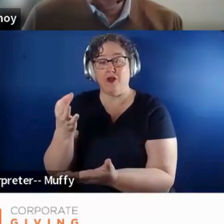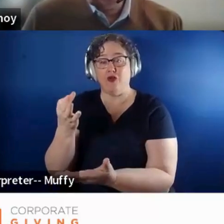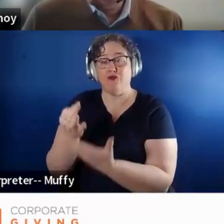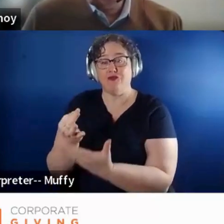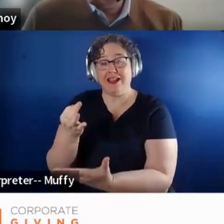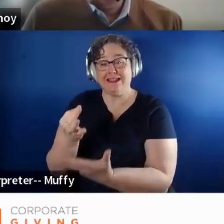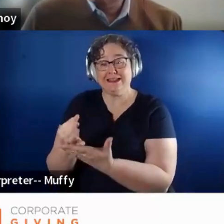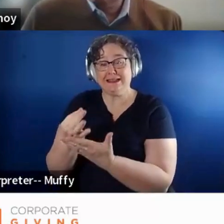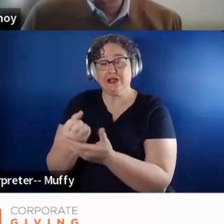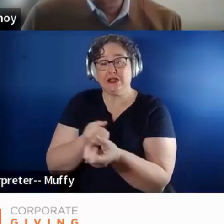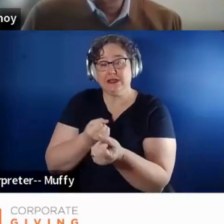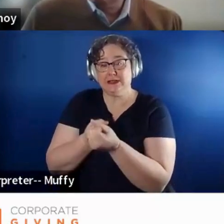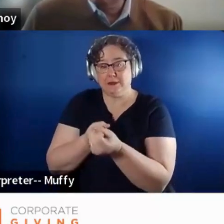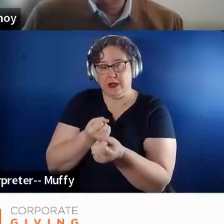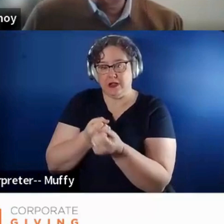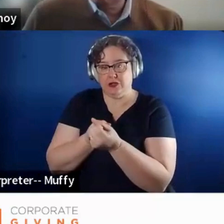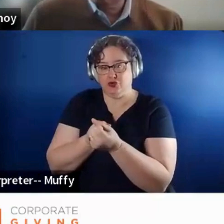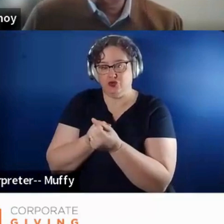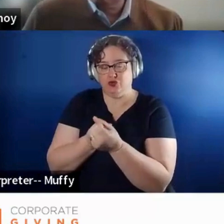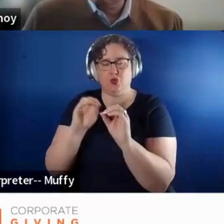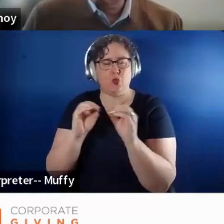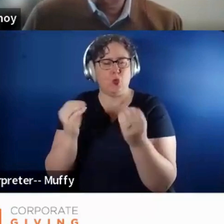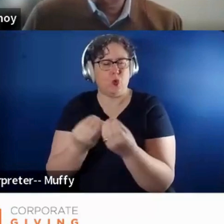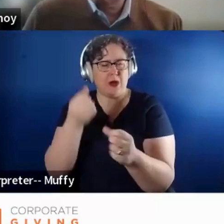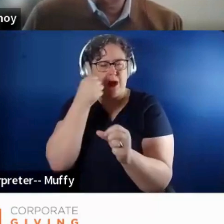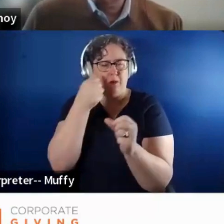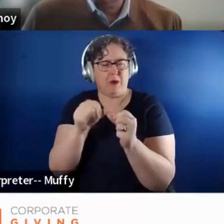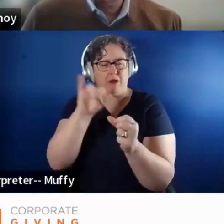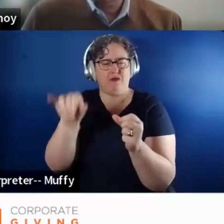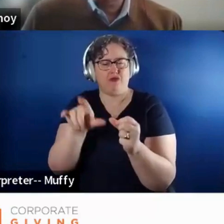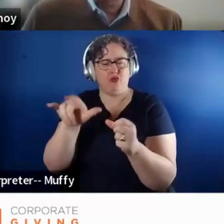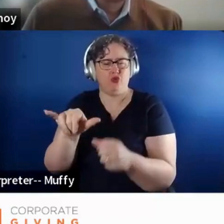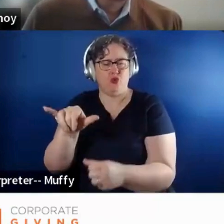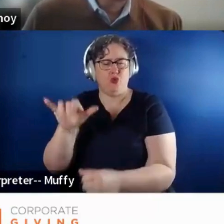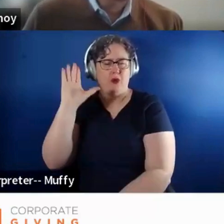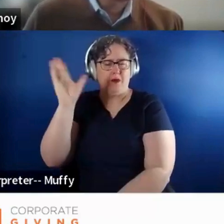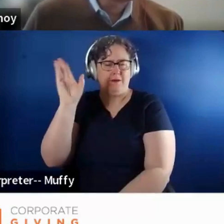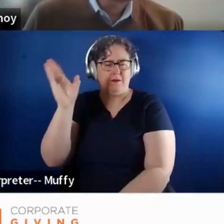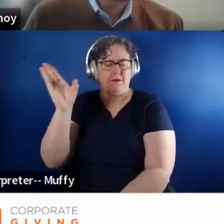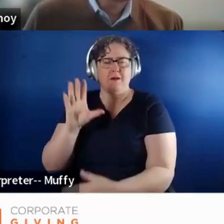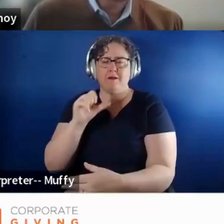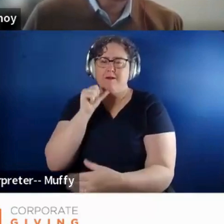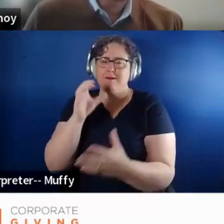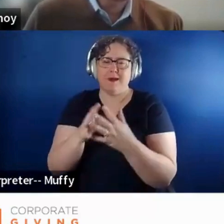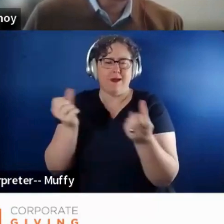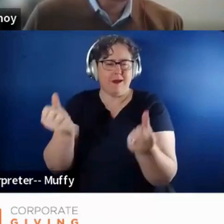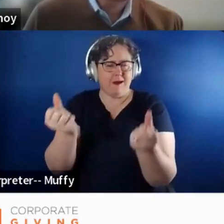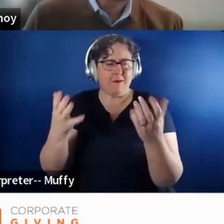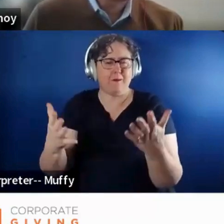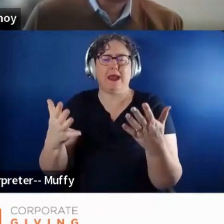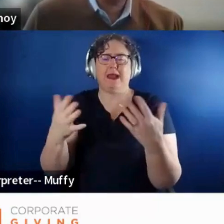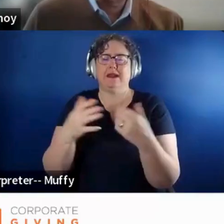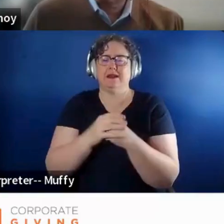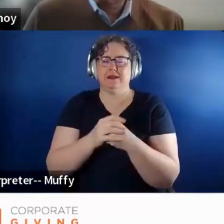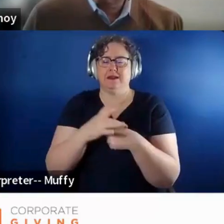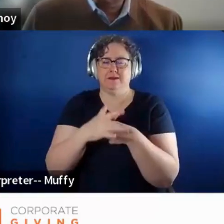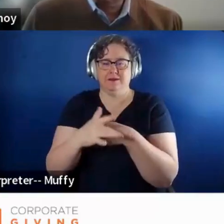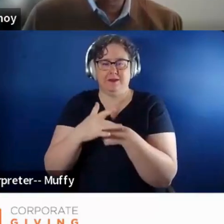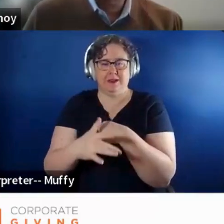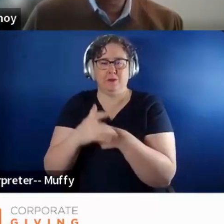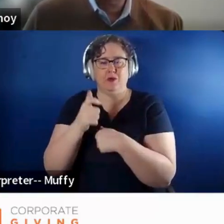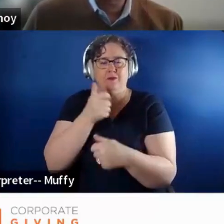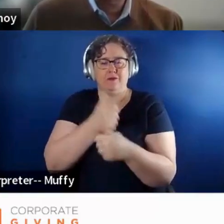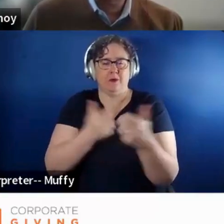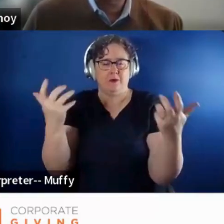sponsored organizations? I remember from Joy's talk saying that there wasn't a lot of space for matches